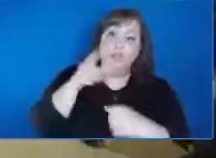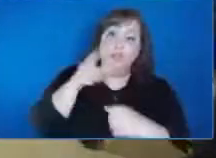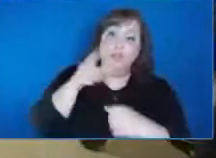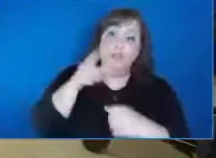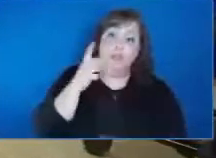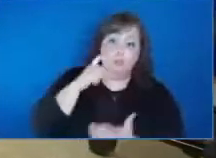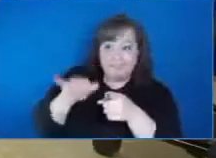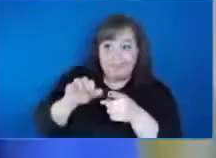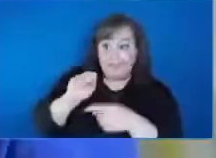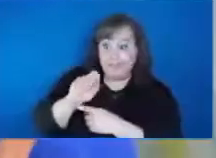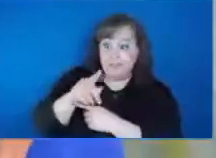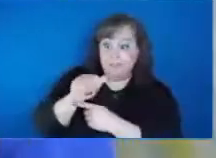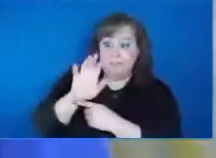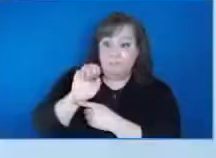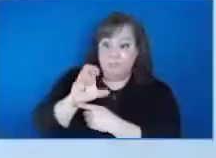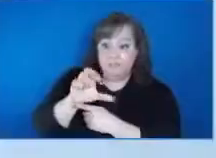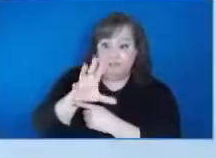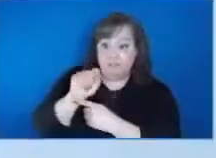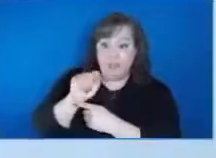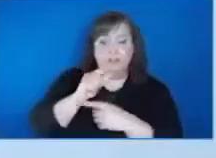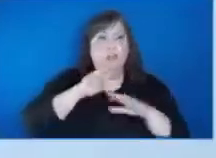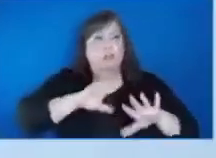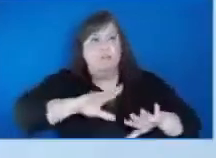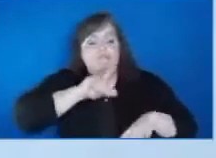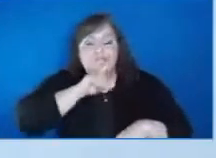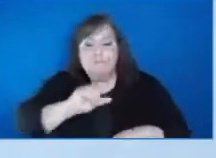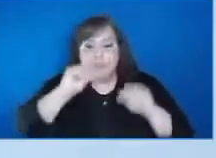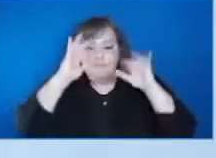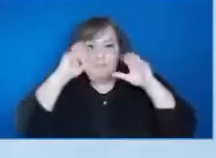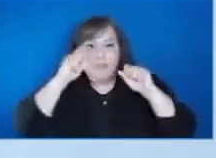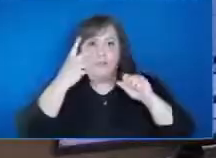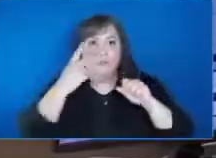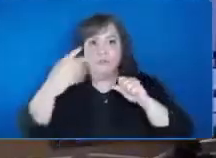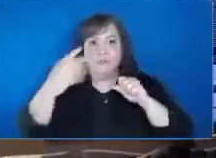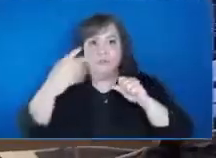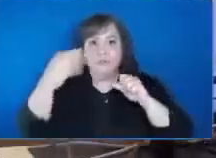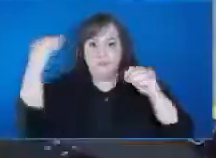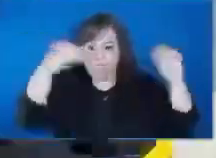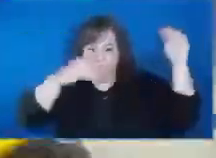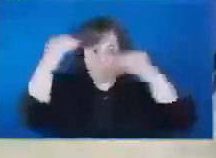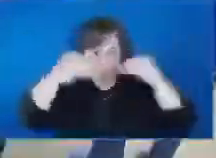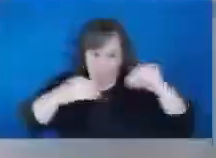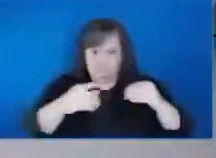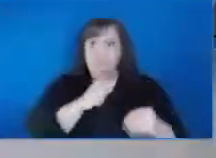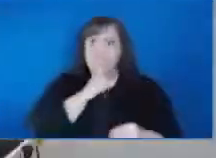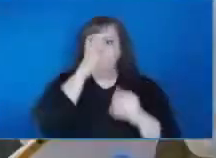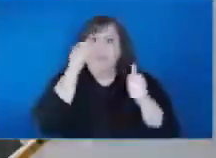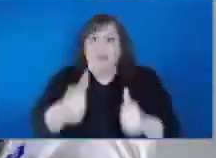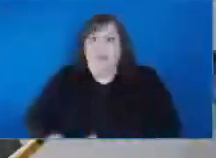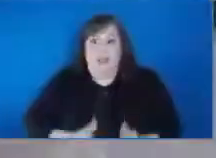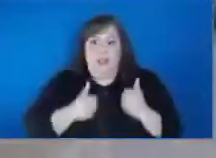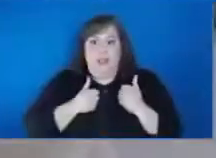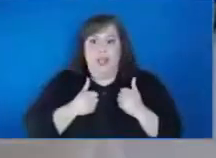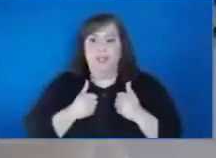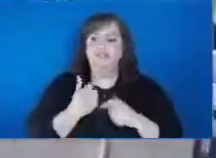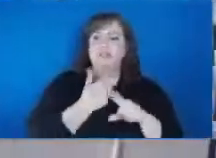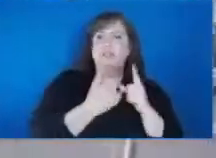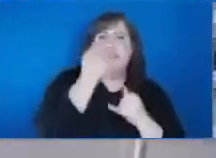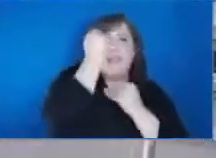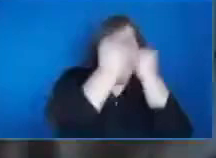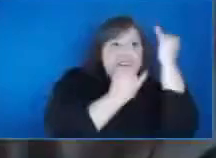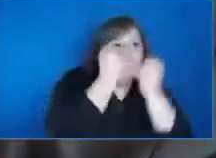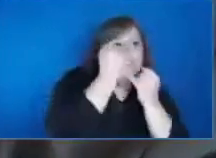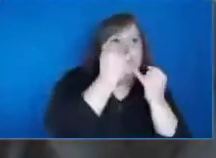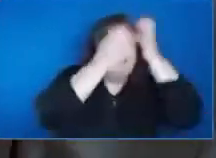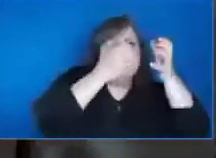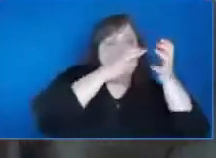see it coming together in real life. It is fantastic to see it in real life. To see it turn from ideas into real pieces that